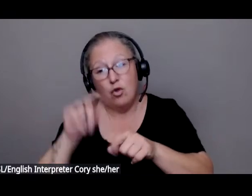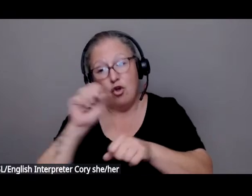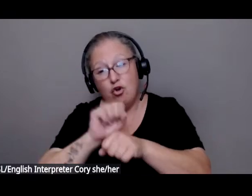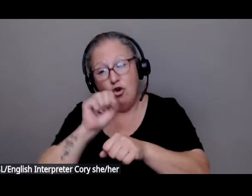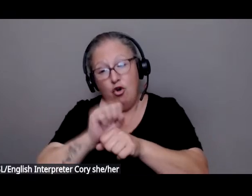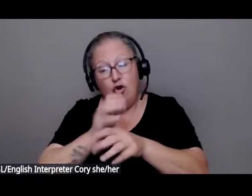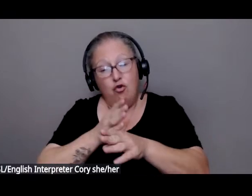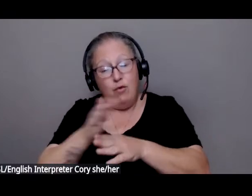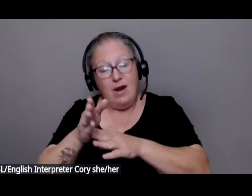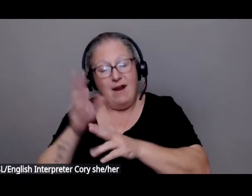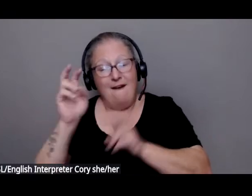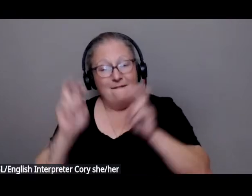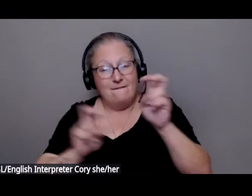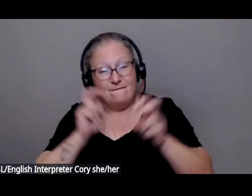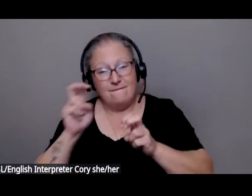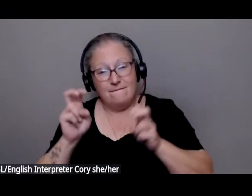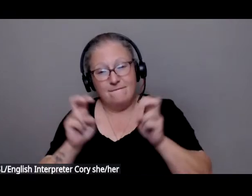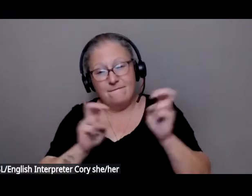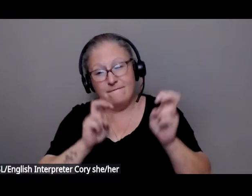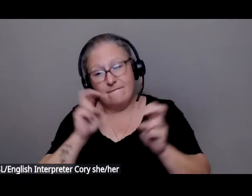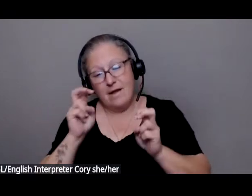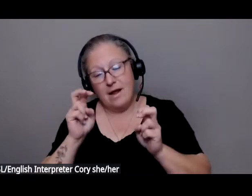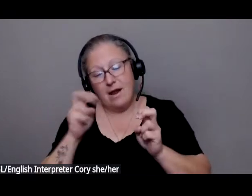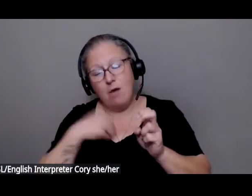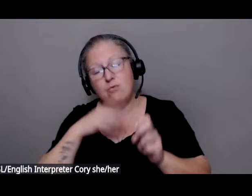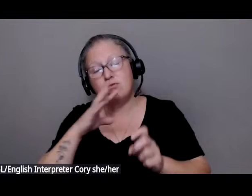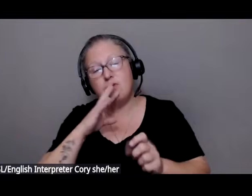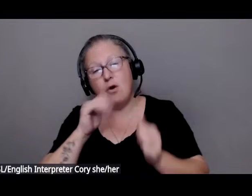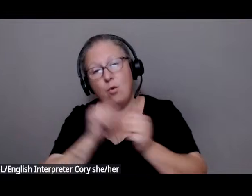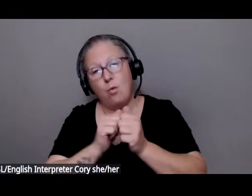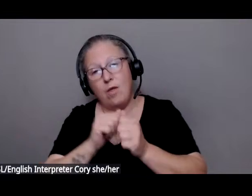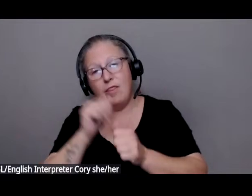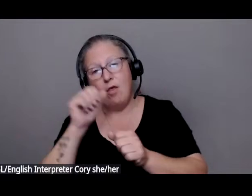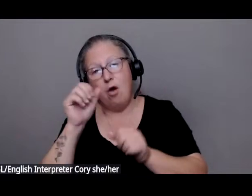that we had, I was talking to the automotive,